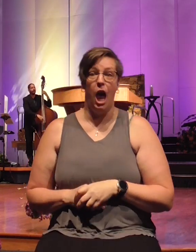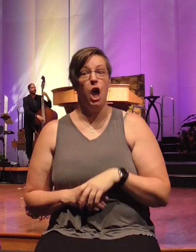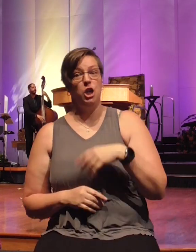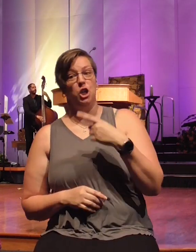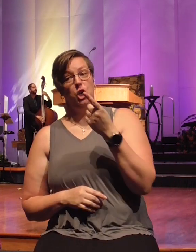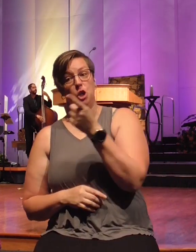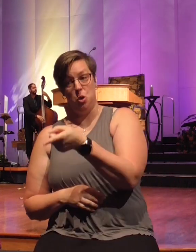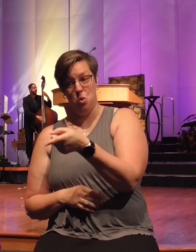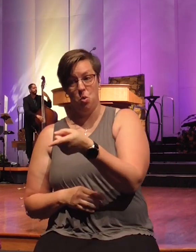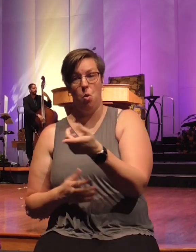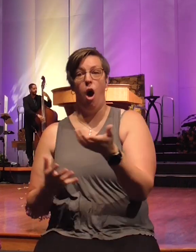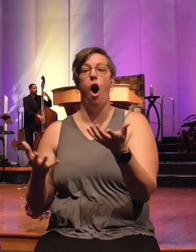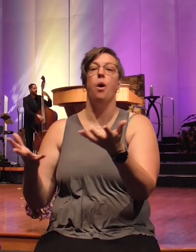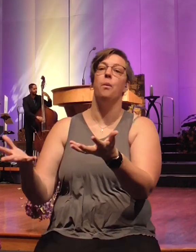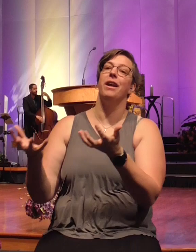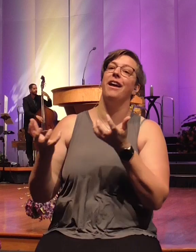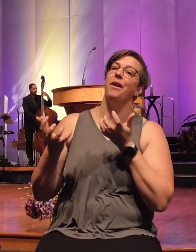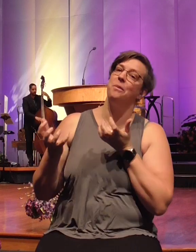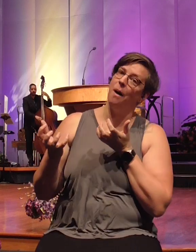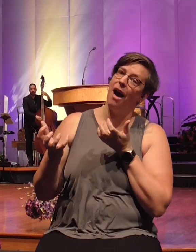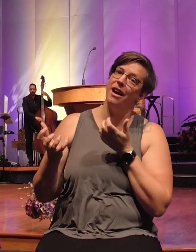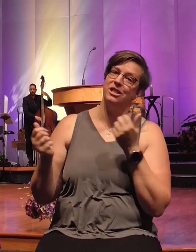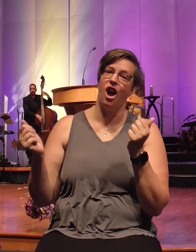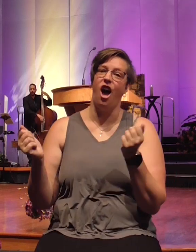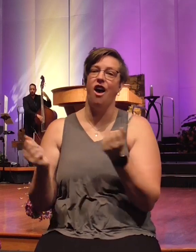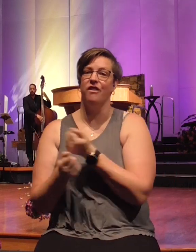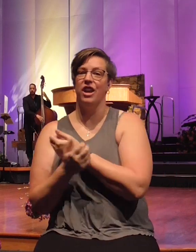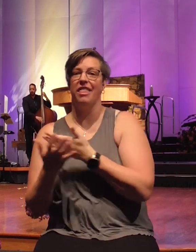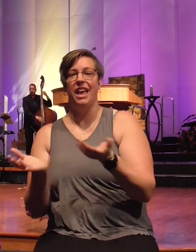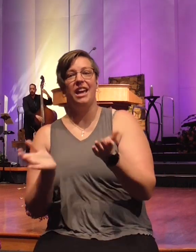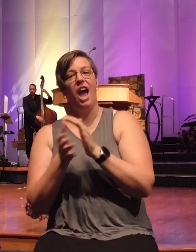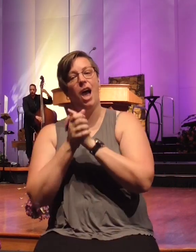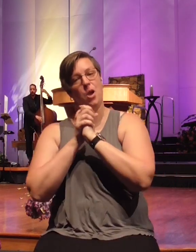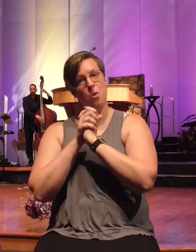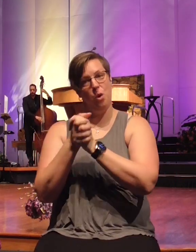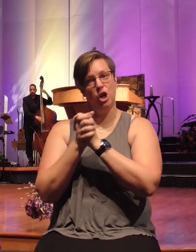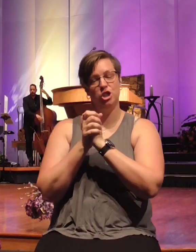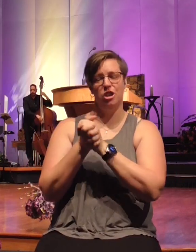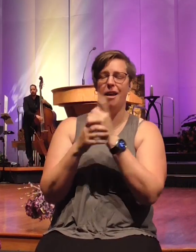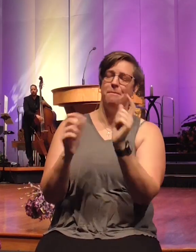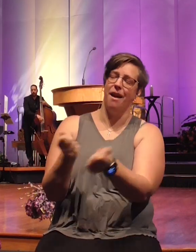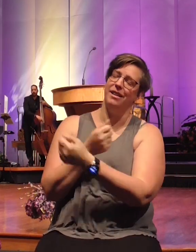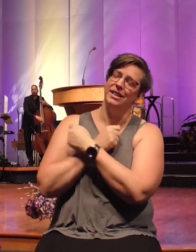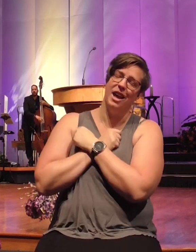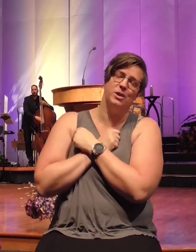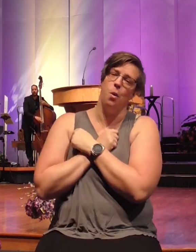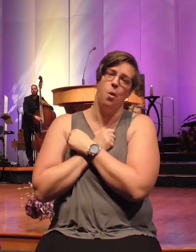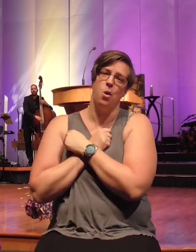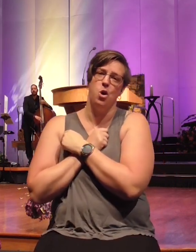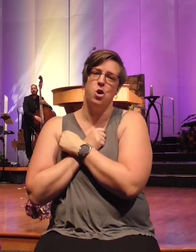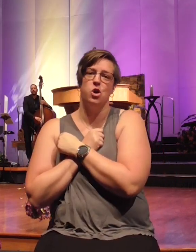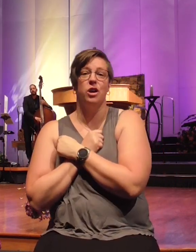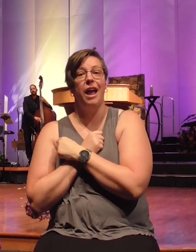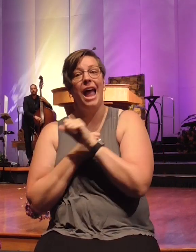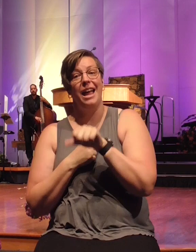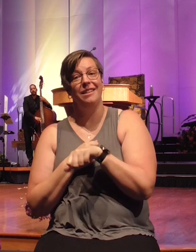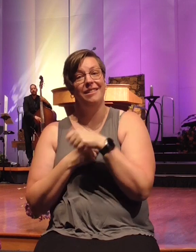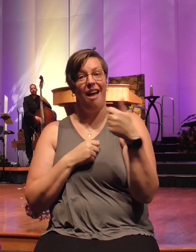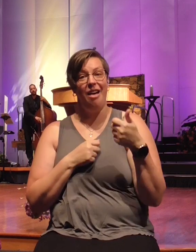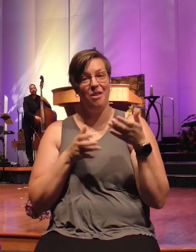You are all I long for, all I worship and adore. In